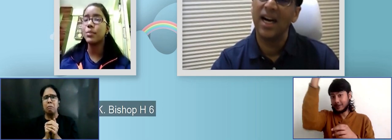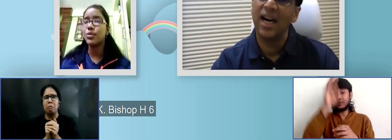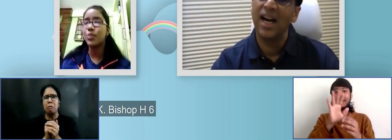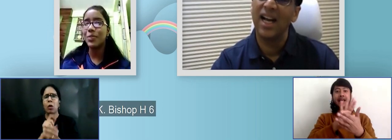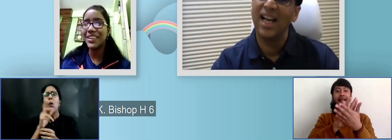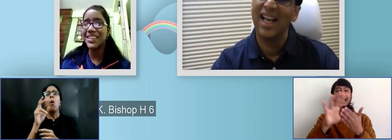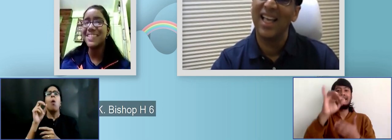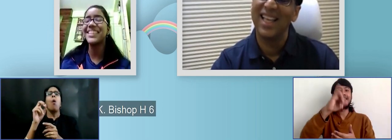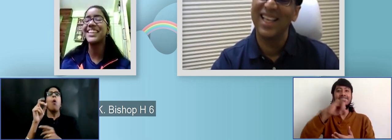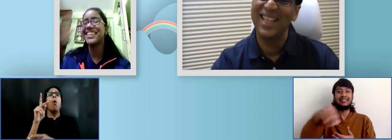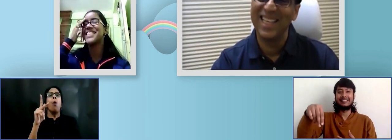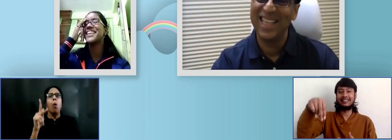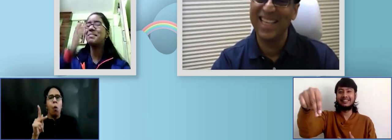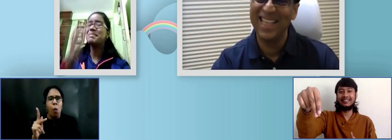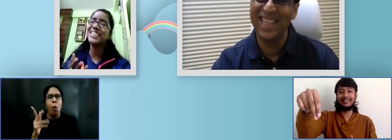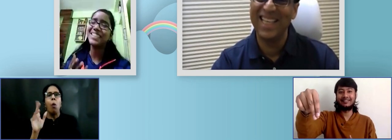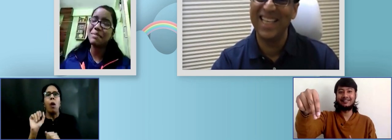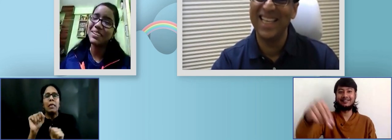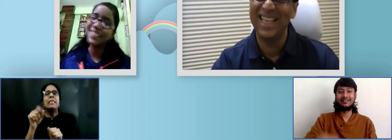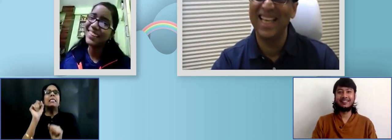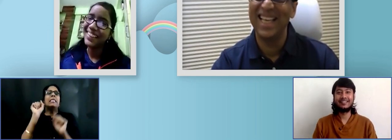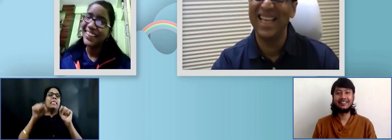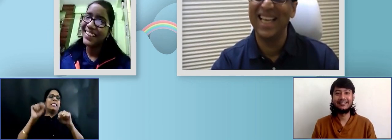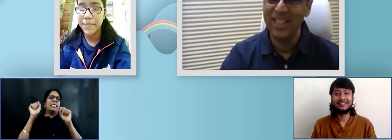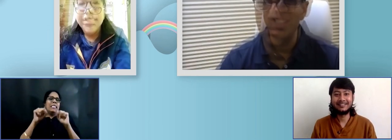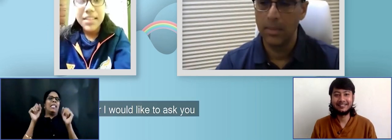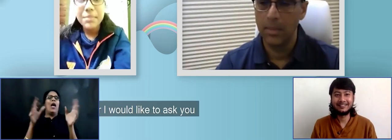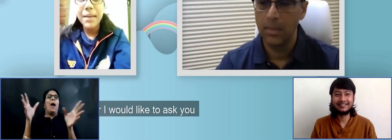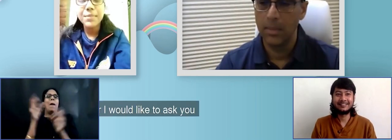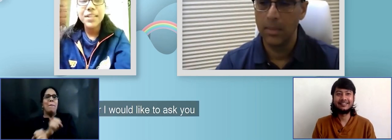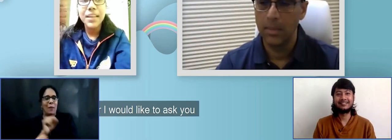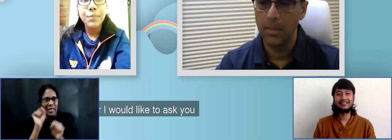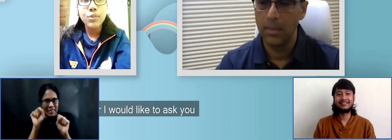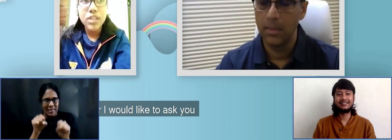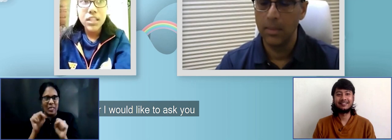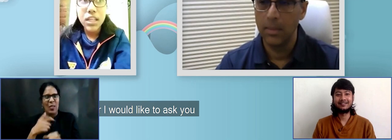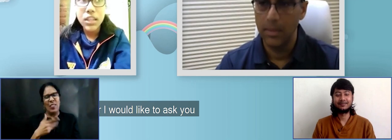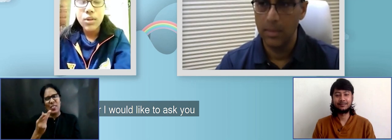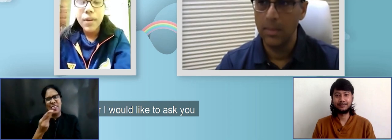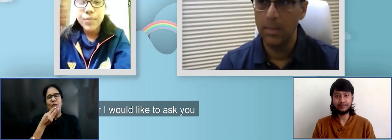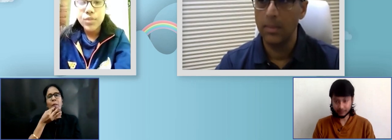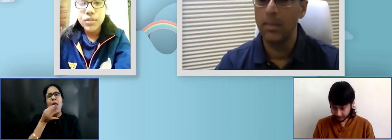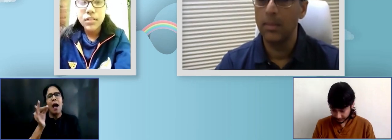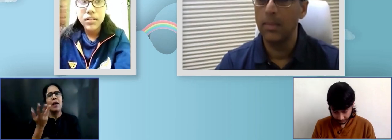Okay, bishop h. Yes, I missed my... Sir, I want to ask you this.